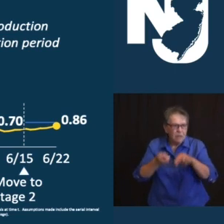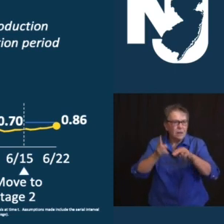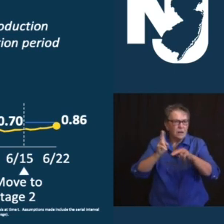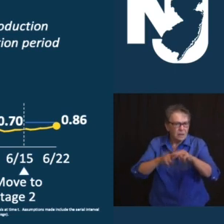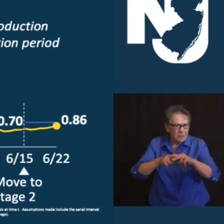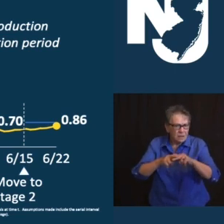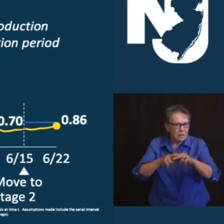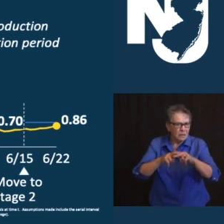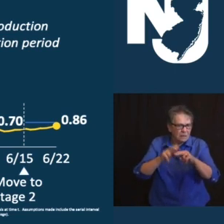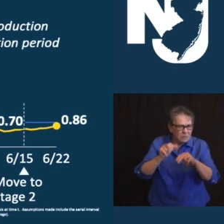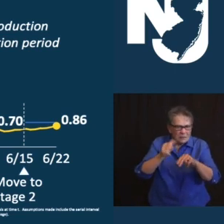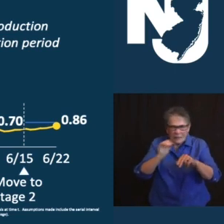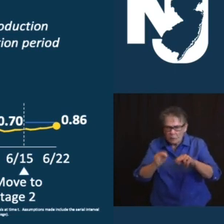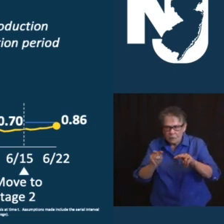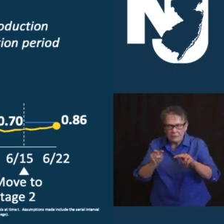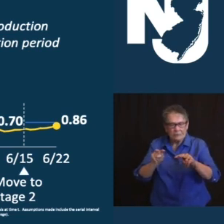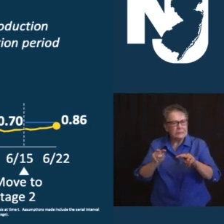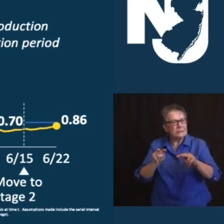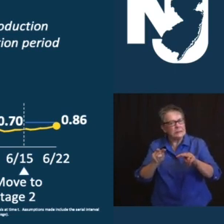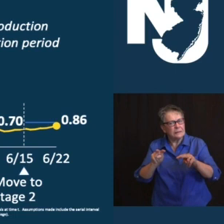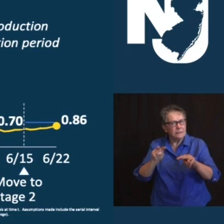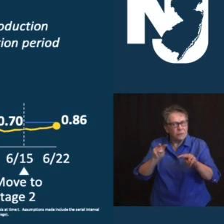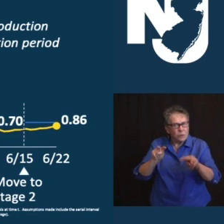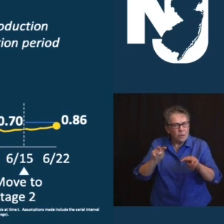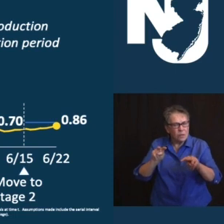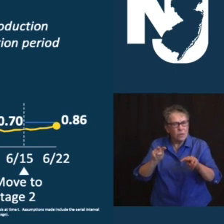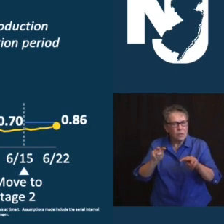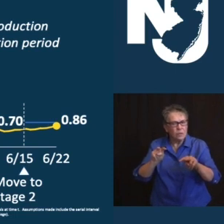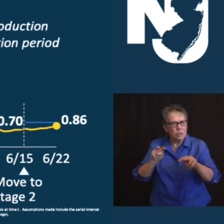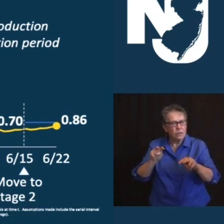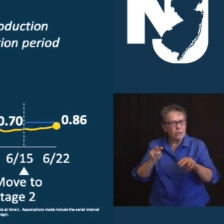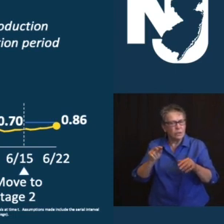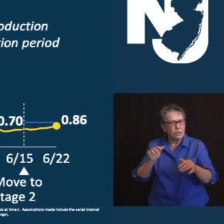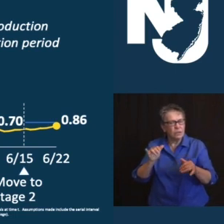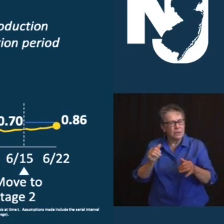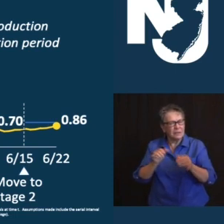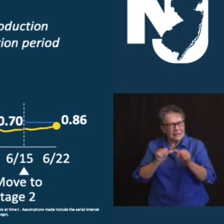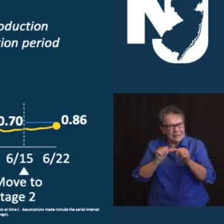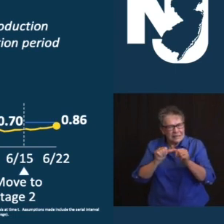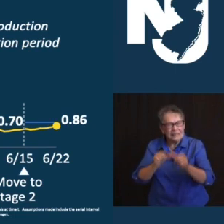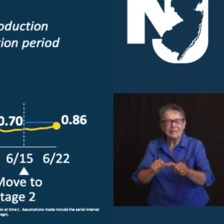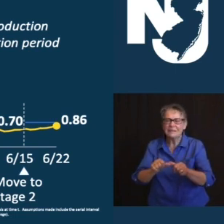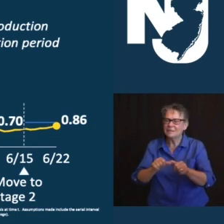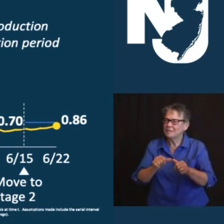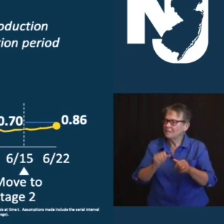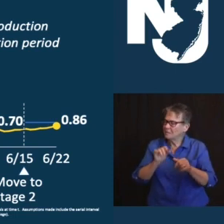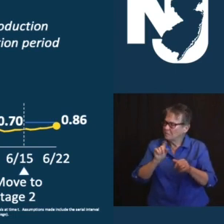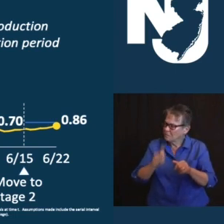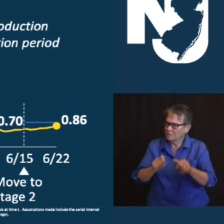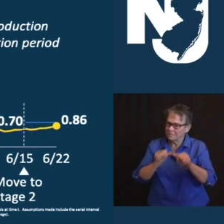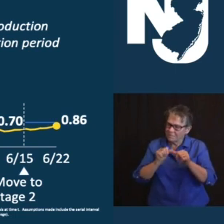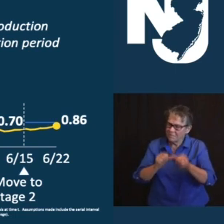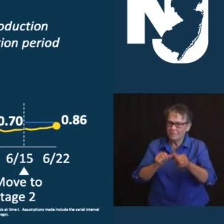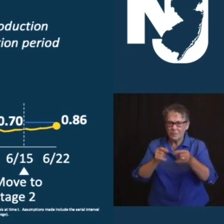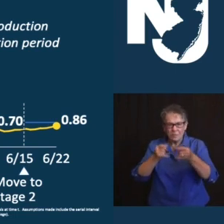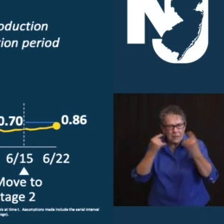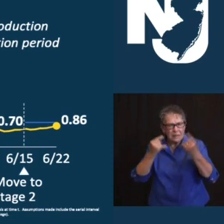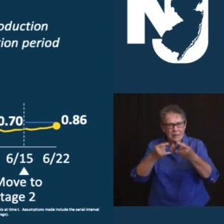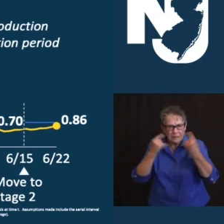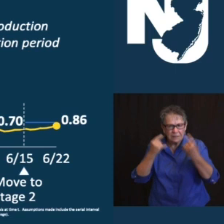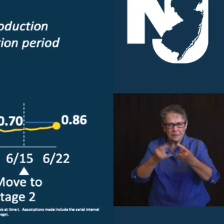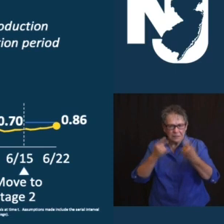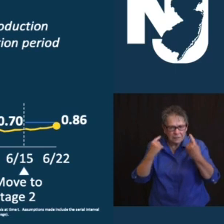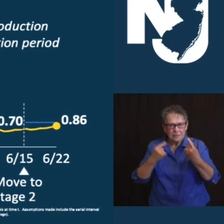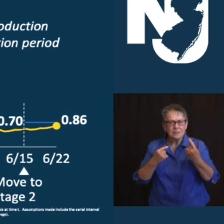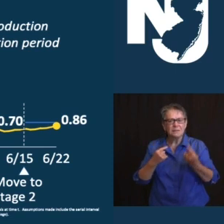bit. We are far from defeating COVID-19. We are in a good place to contain it, and that's overwhelmingly on you for having done the